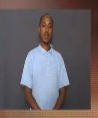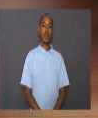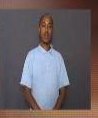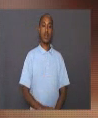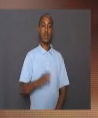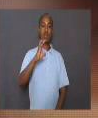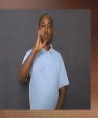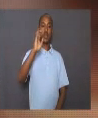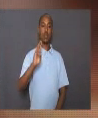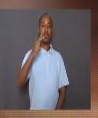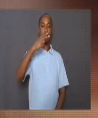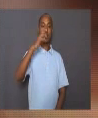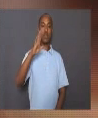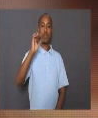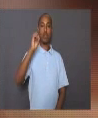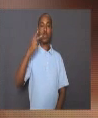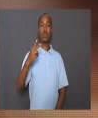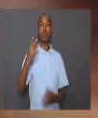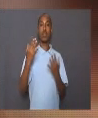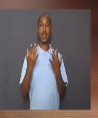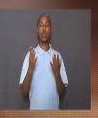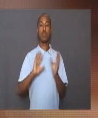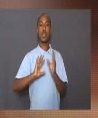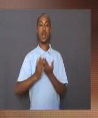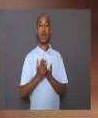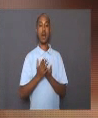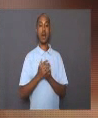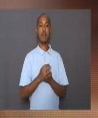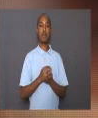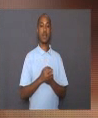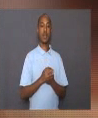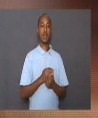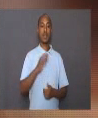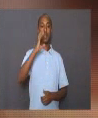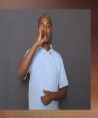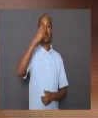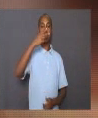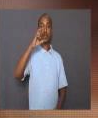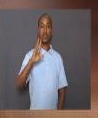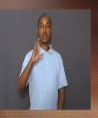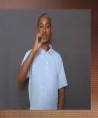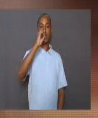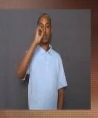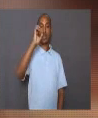turn is oxidized to become ethanoic acid.